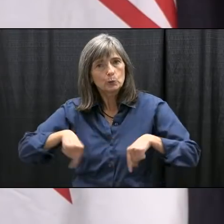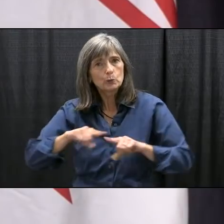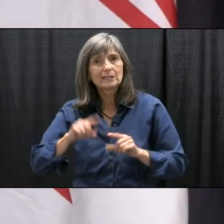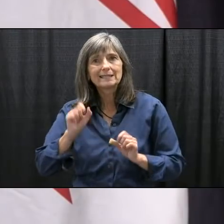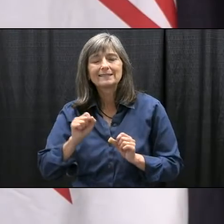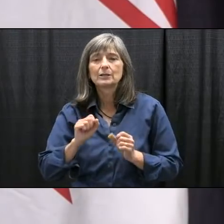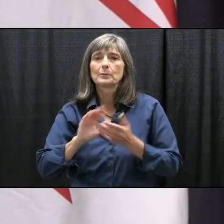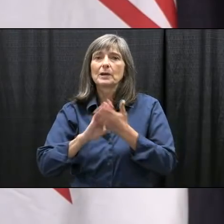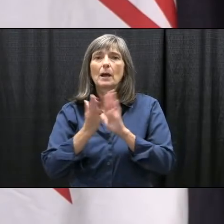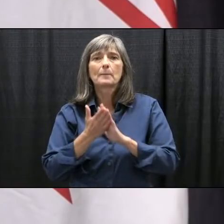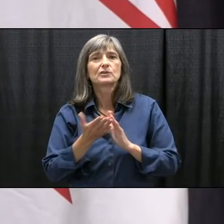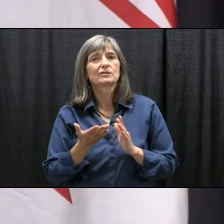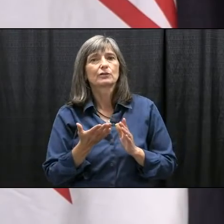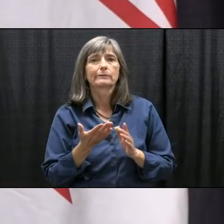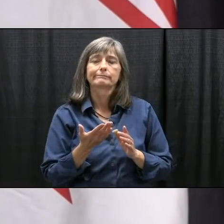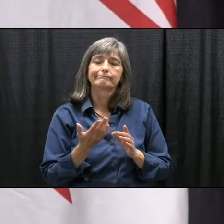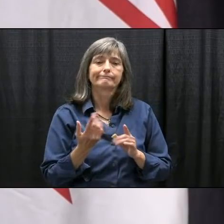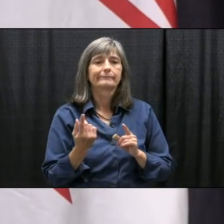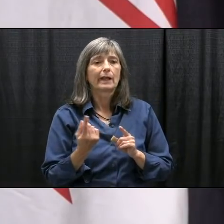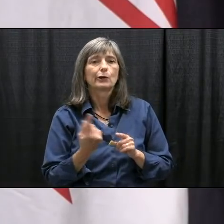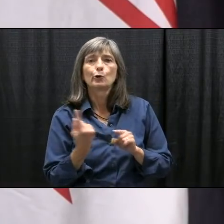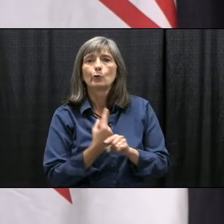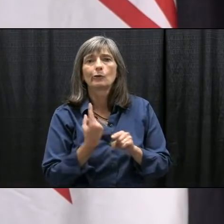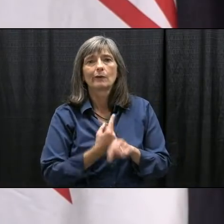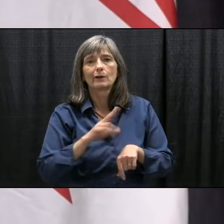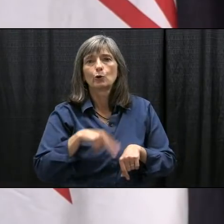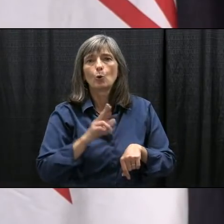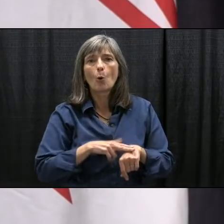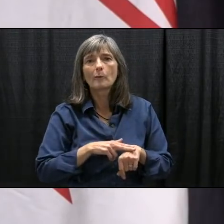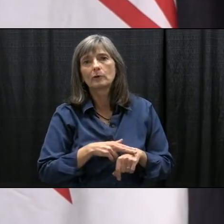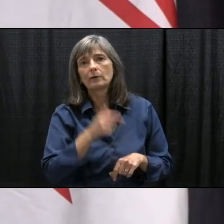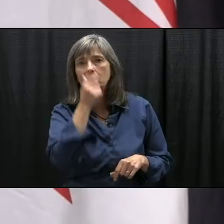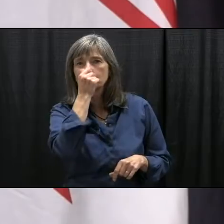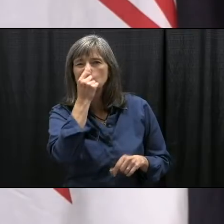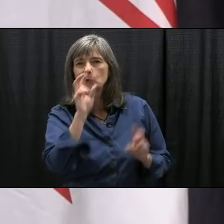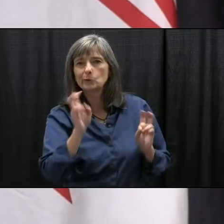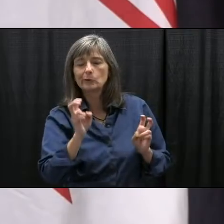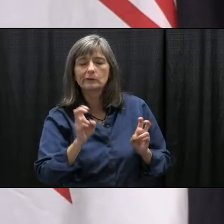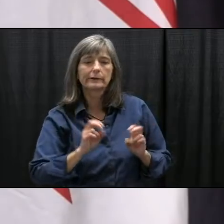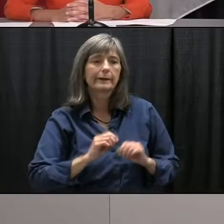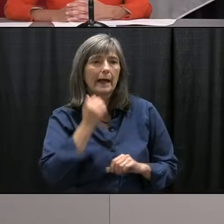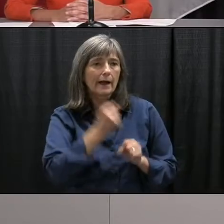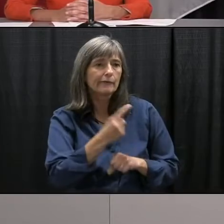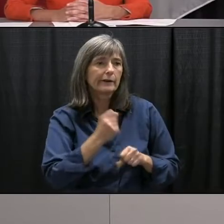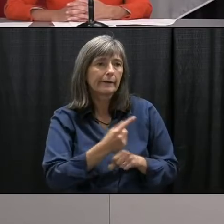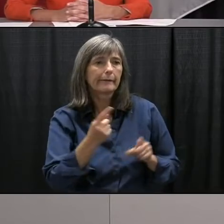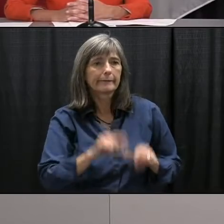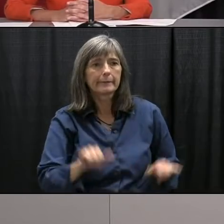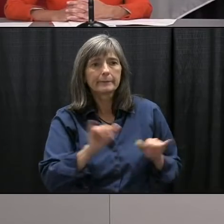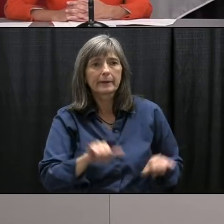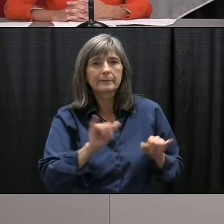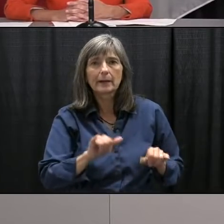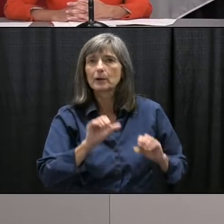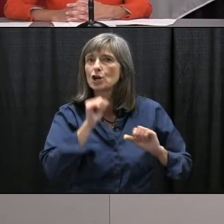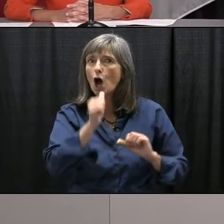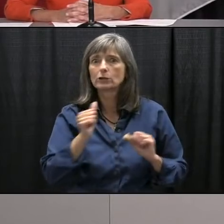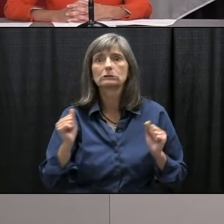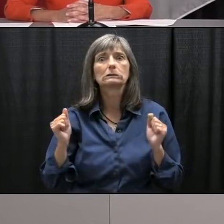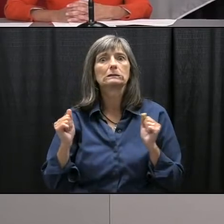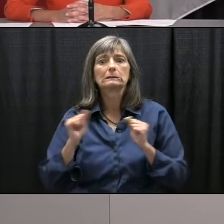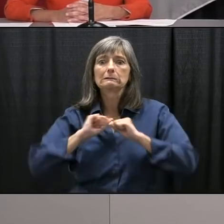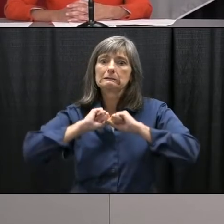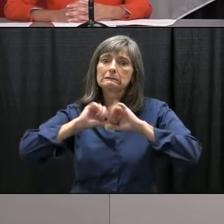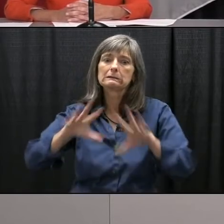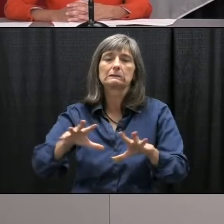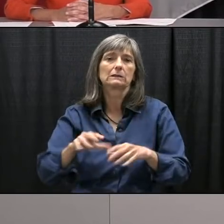an endemic and see how best to live with that. I just offer a systems perspective to